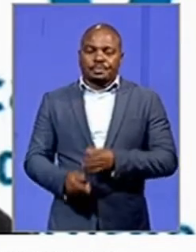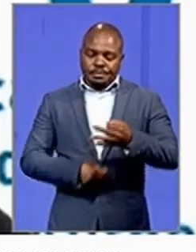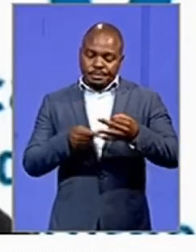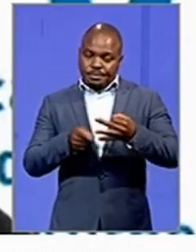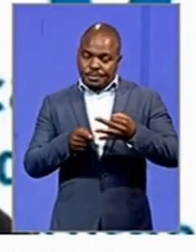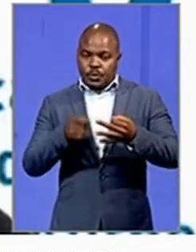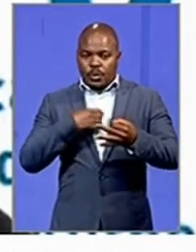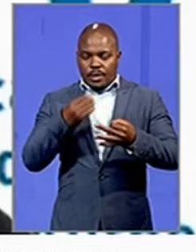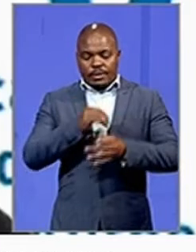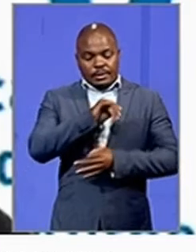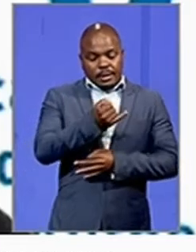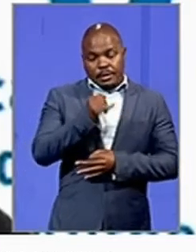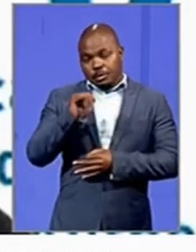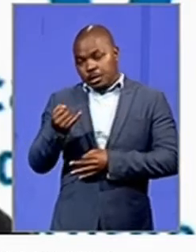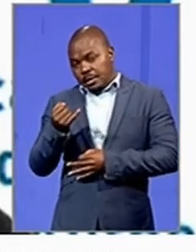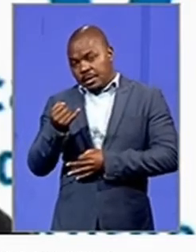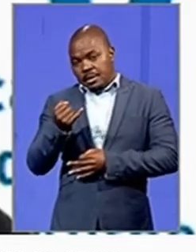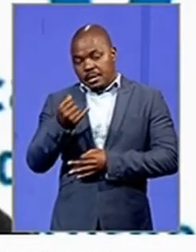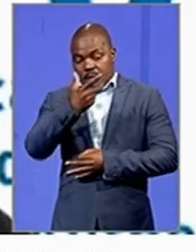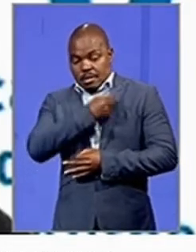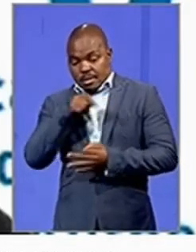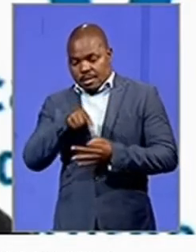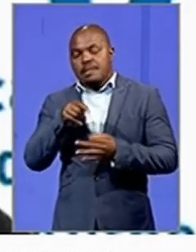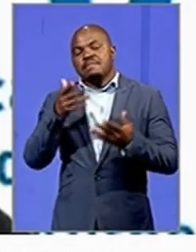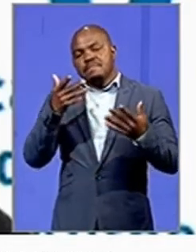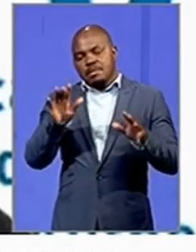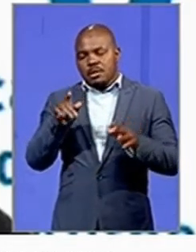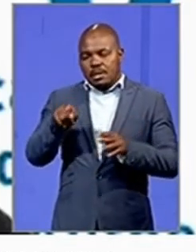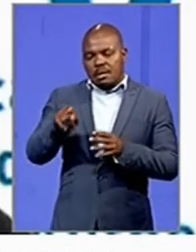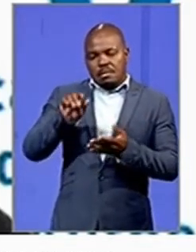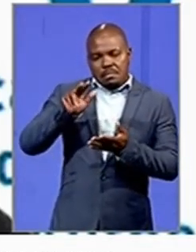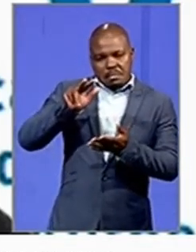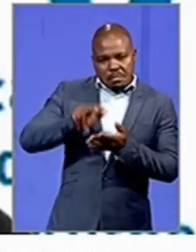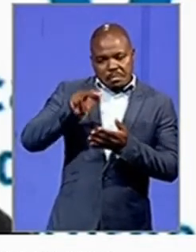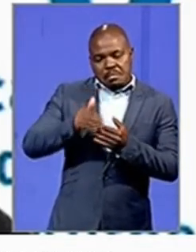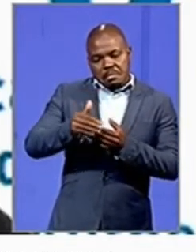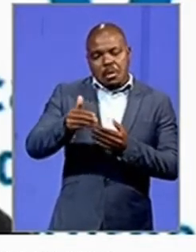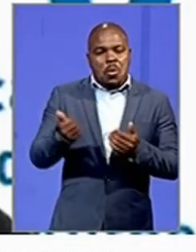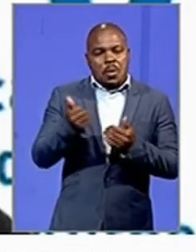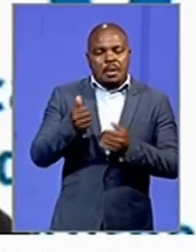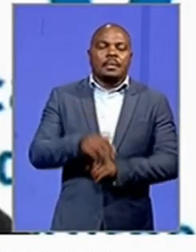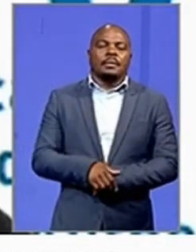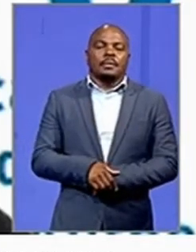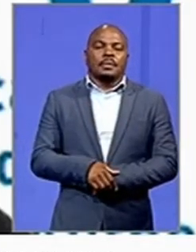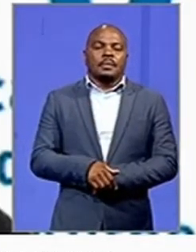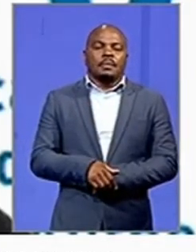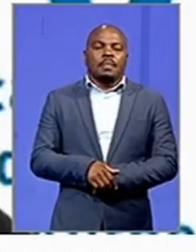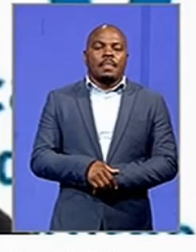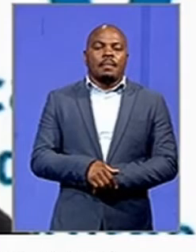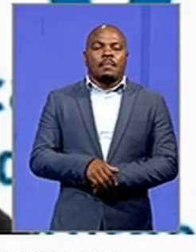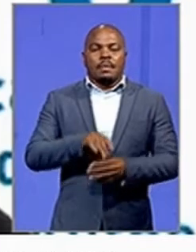have the Janssen J&J vaccine that has conditional market authorization. We also